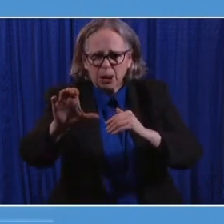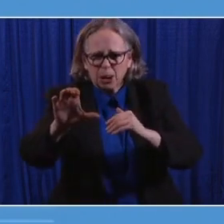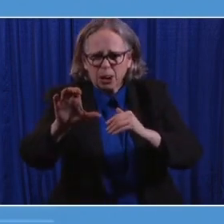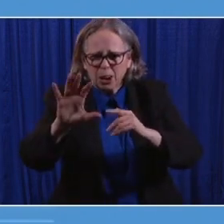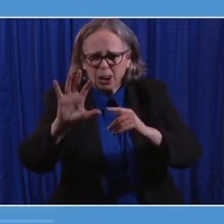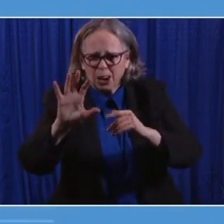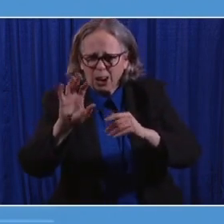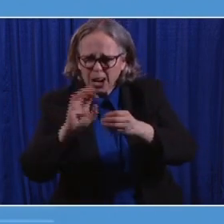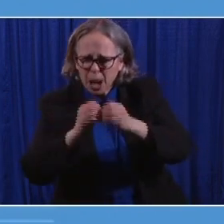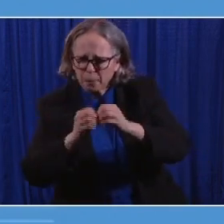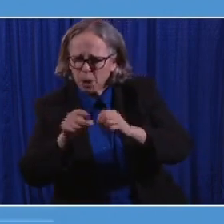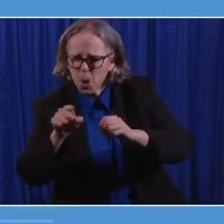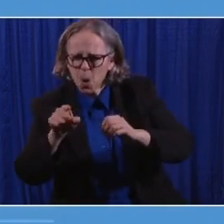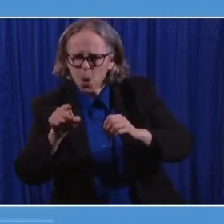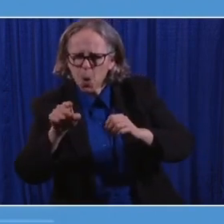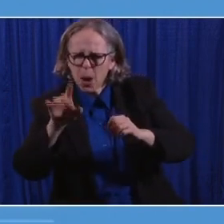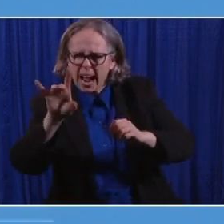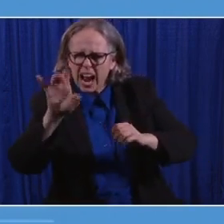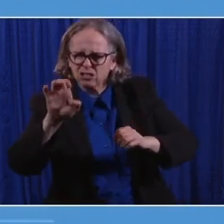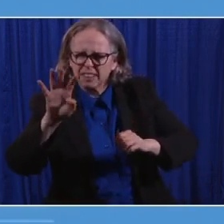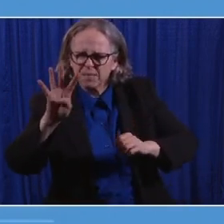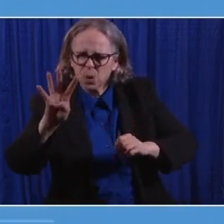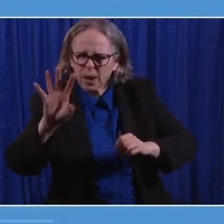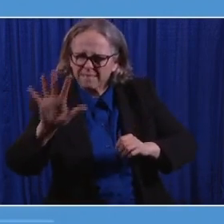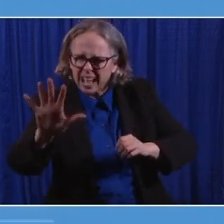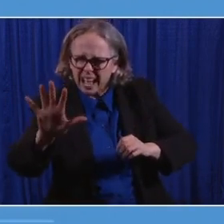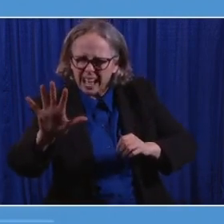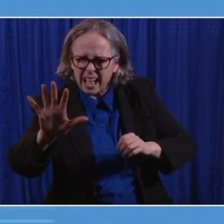16th, we were at 845.